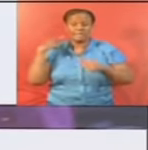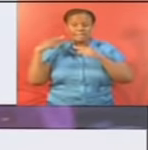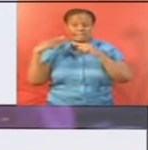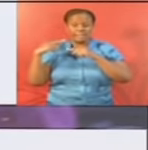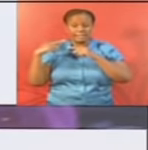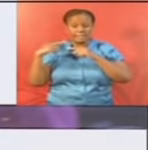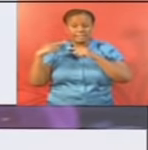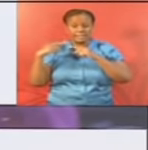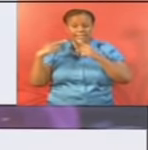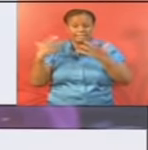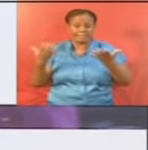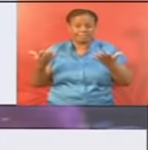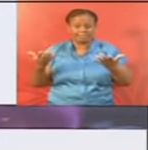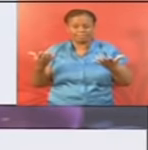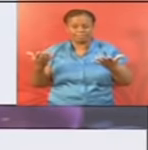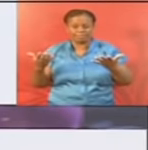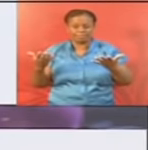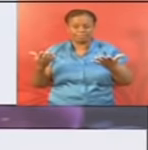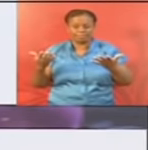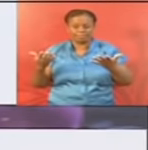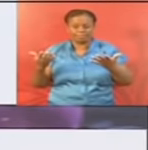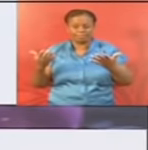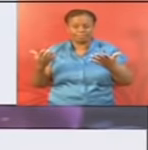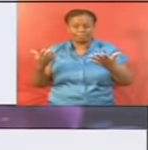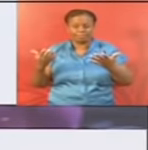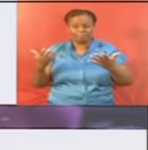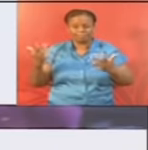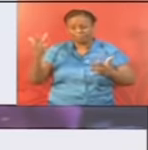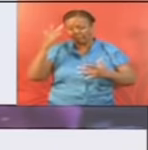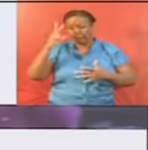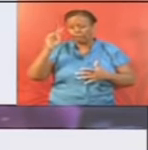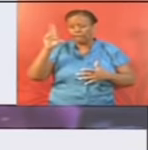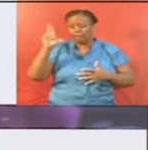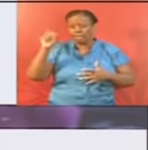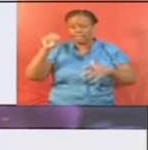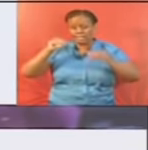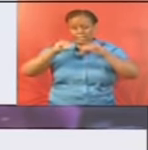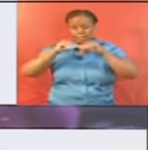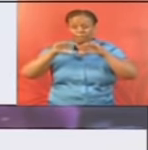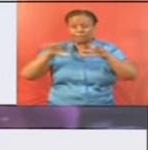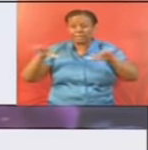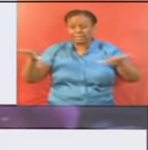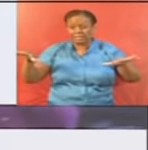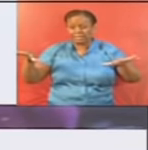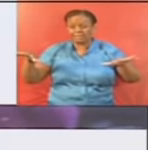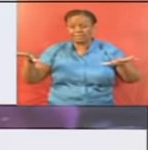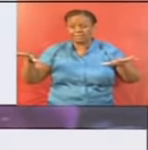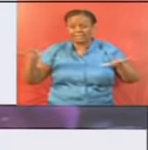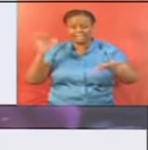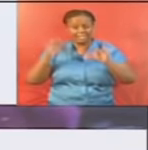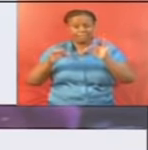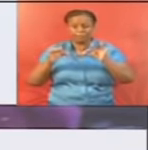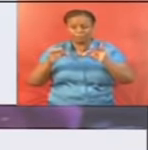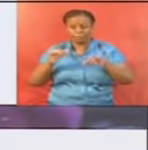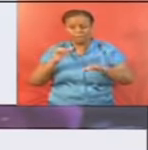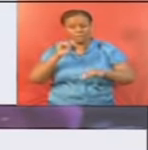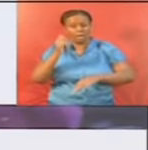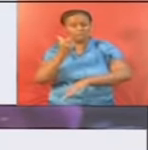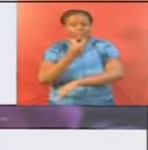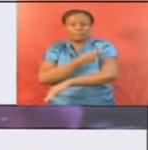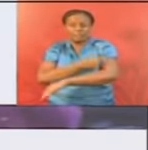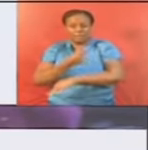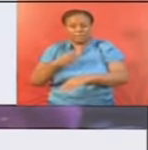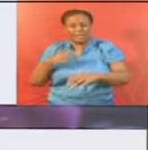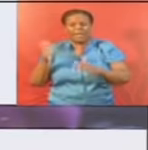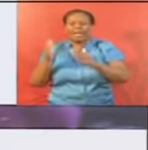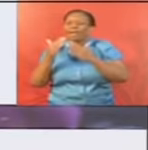vaccine-preventable diseases and increased death due to communicable diseases. We are therefore asking parents and guardians to look